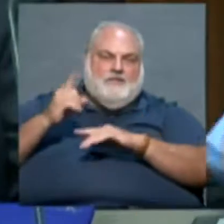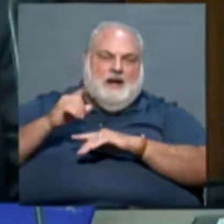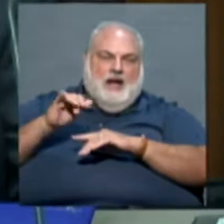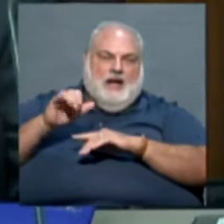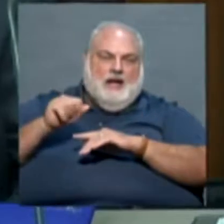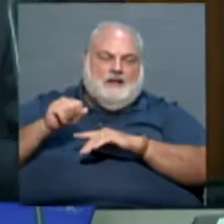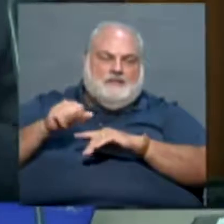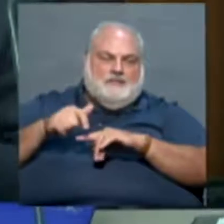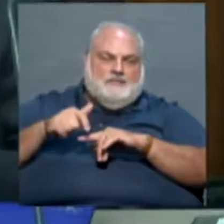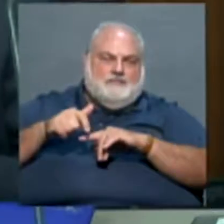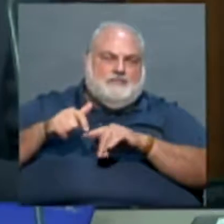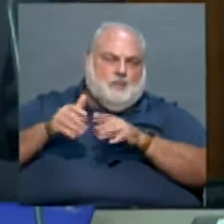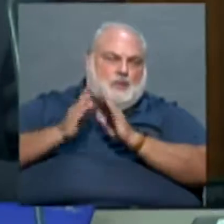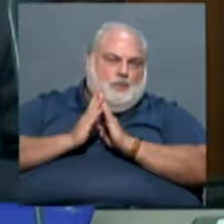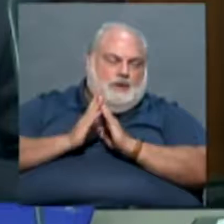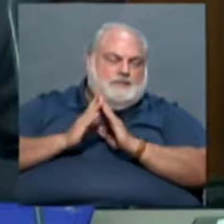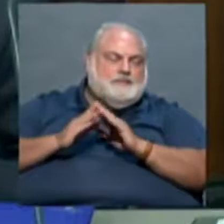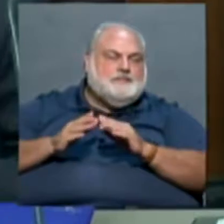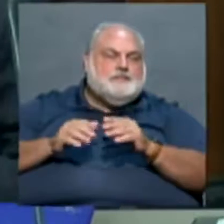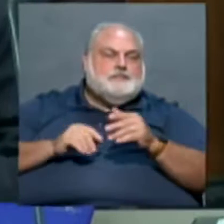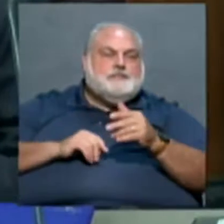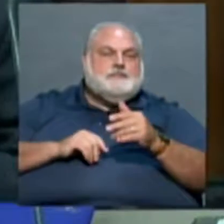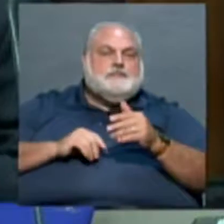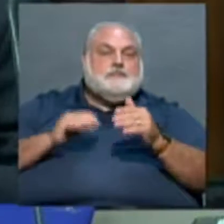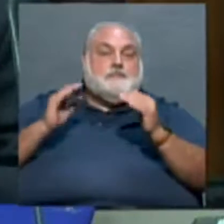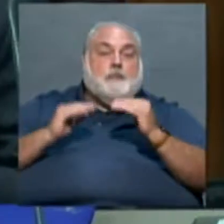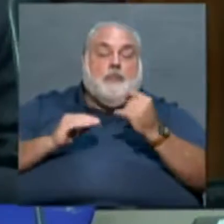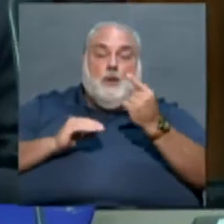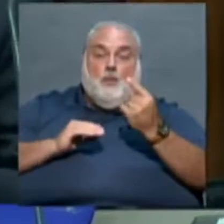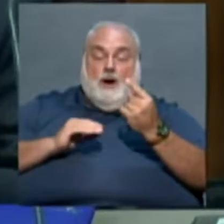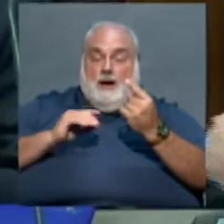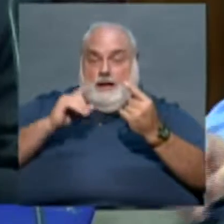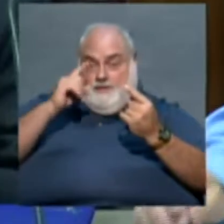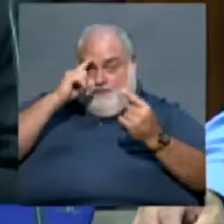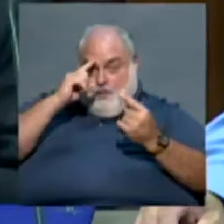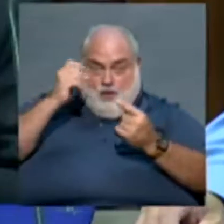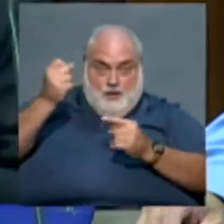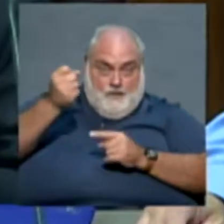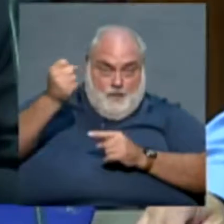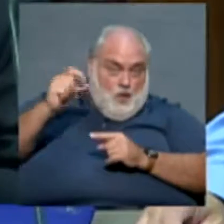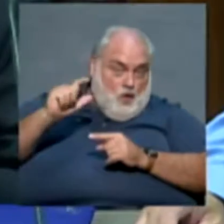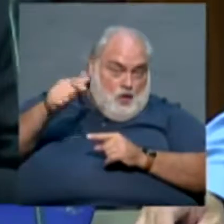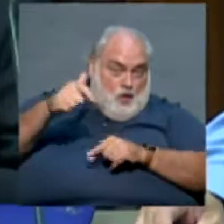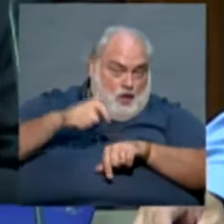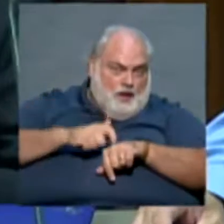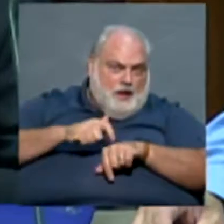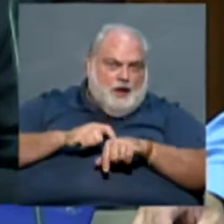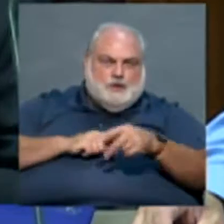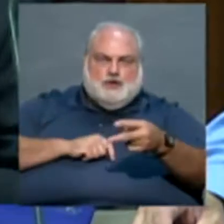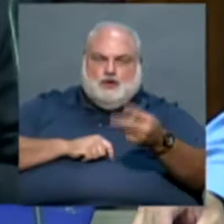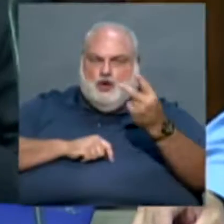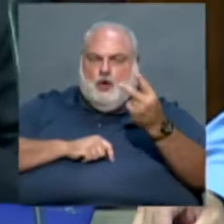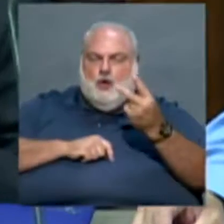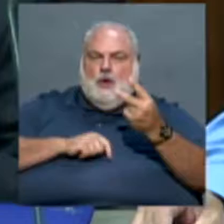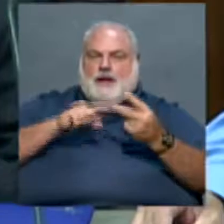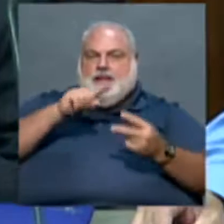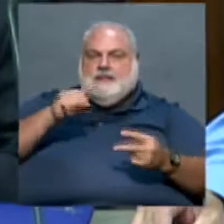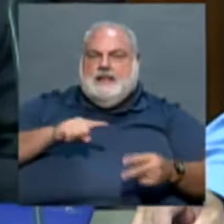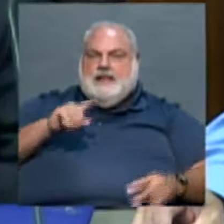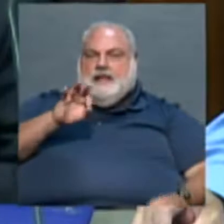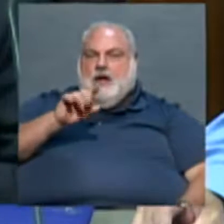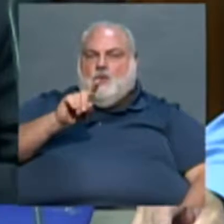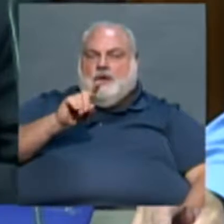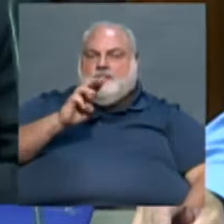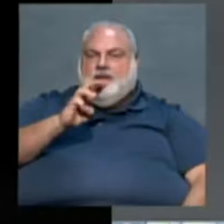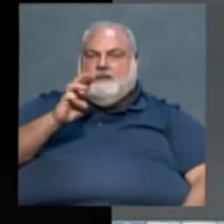to today's public hearing. There's one item on consent deferral. Item number 2, Z9166,